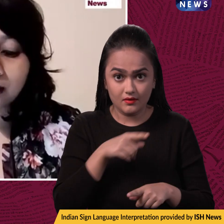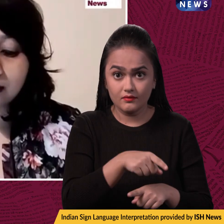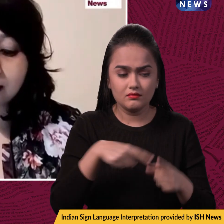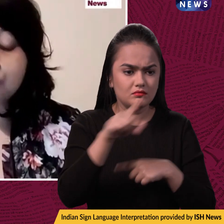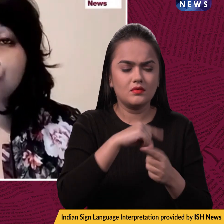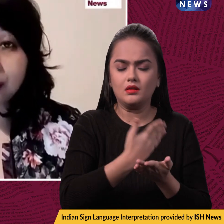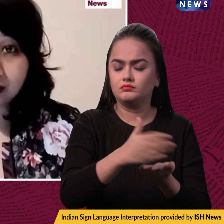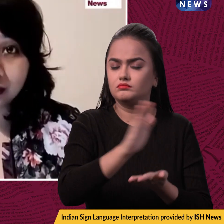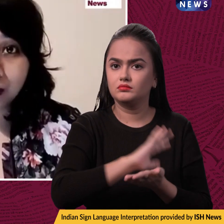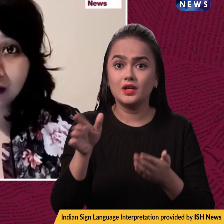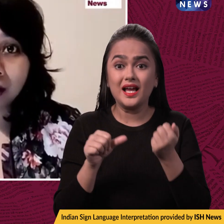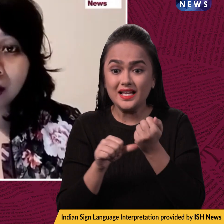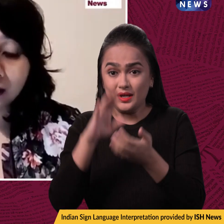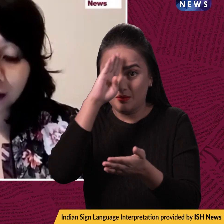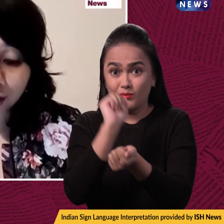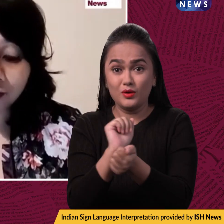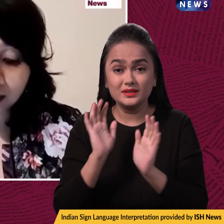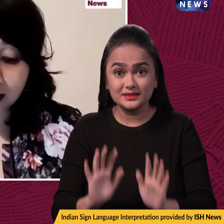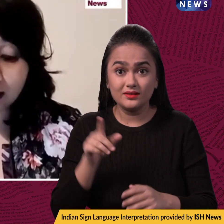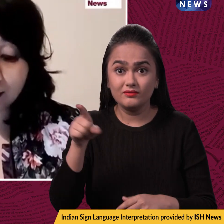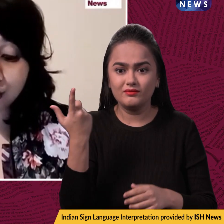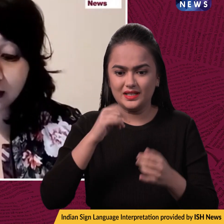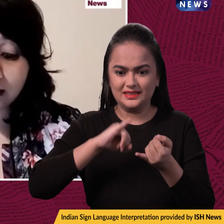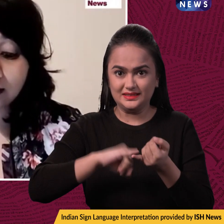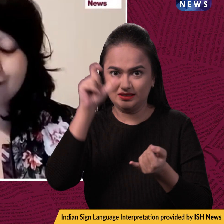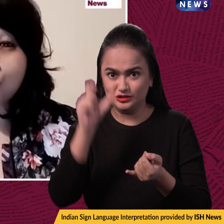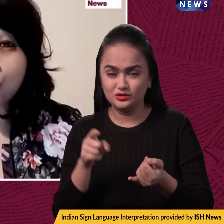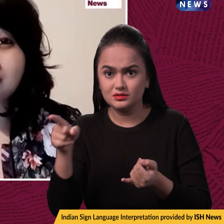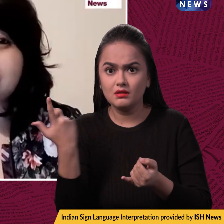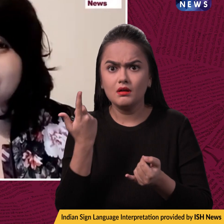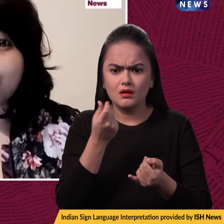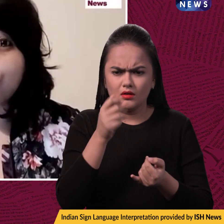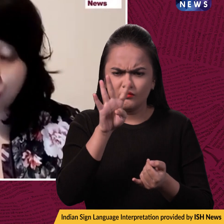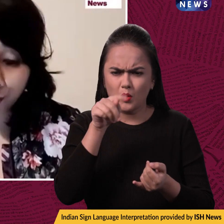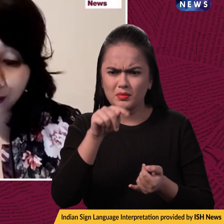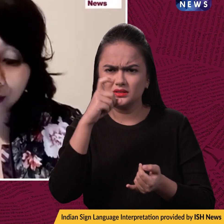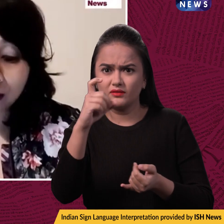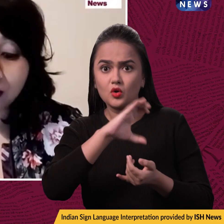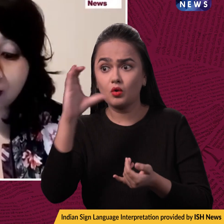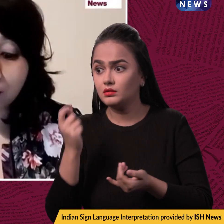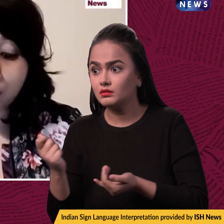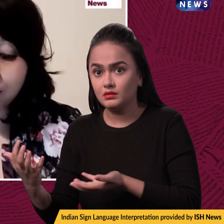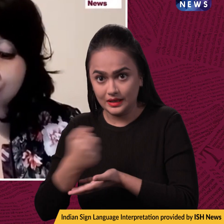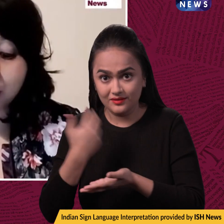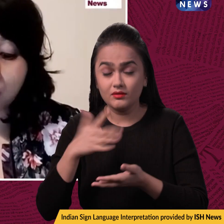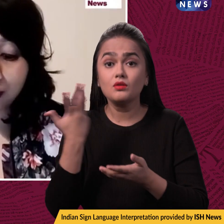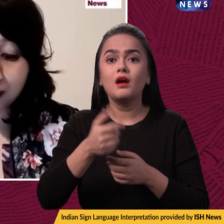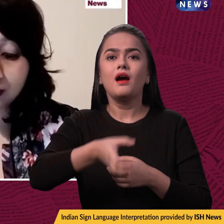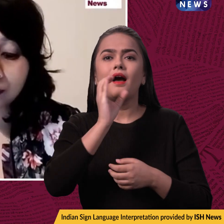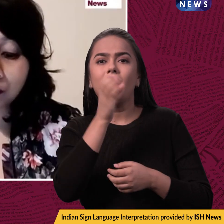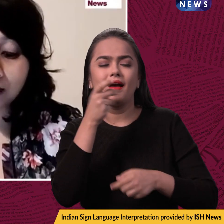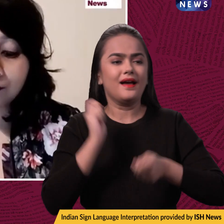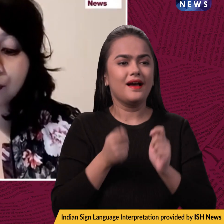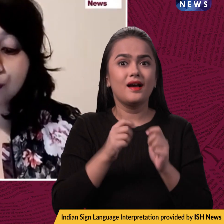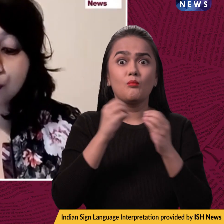dismissed Assistant Police Inspector Sachin Baze allegedly collected 4.7 crore rupees from orchestra bar